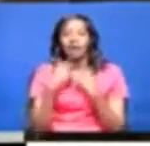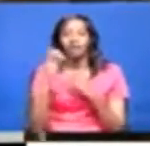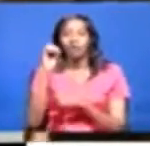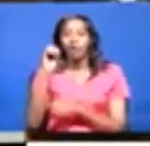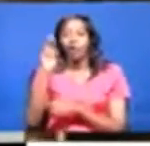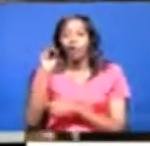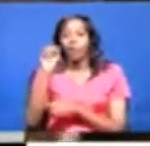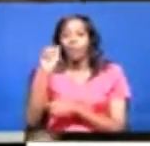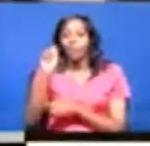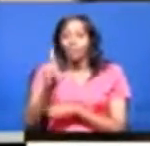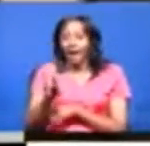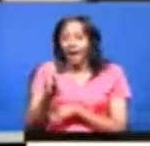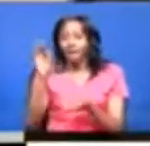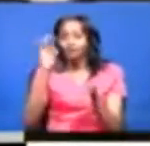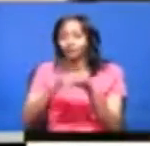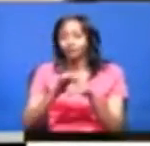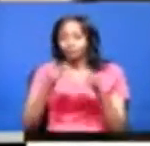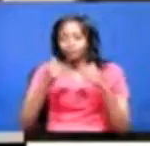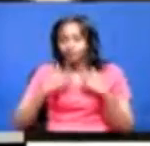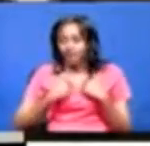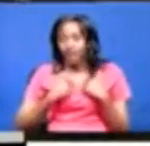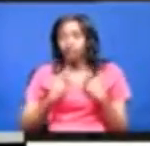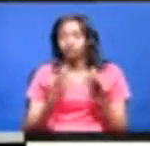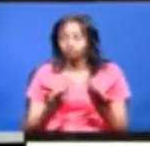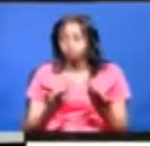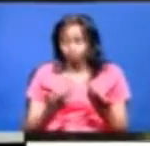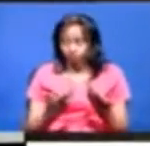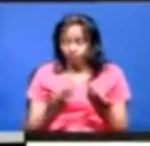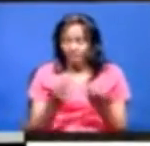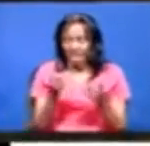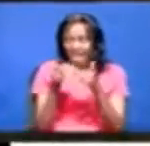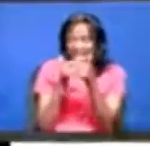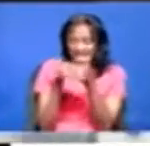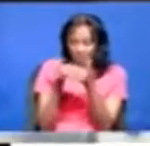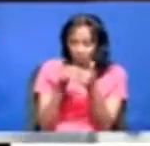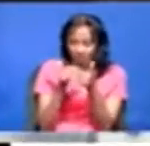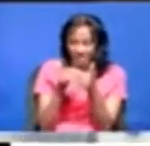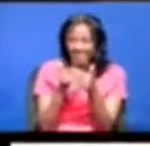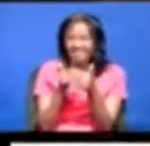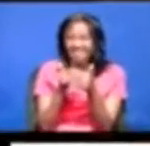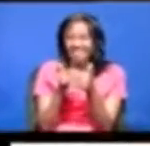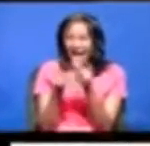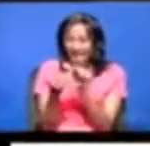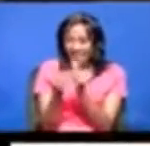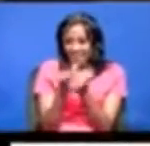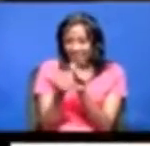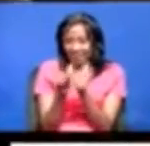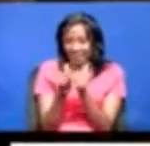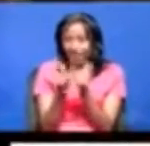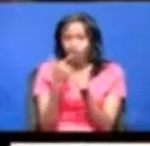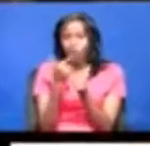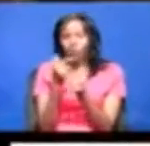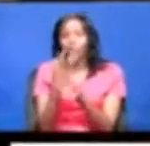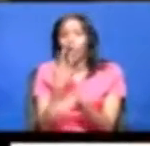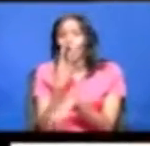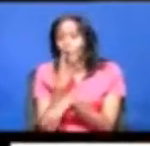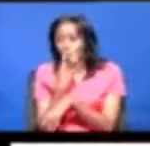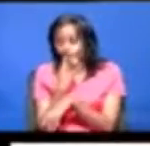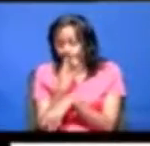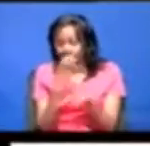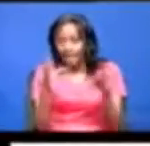vote there. Those are just live pictures, and his closest rival happens to be ODM